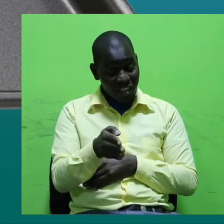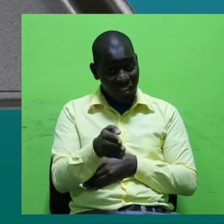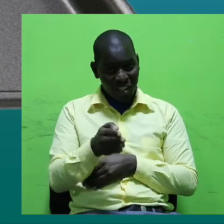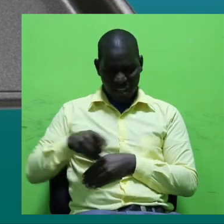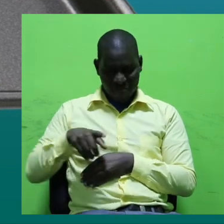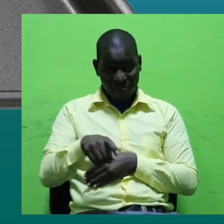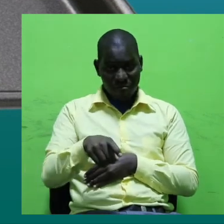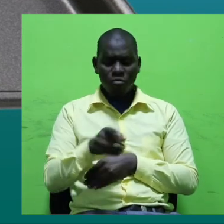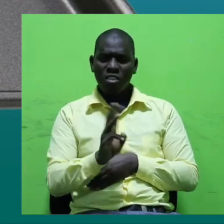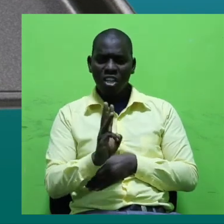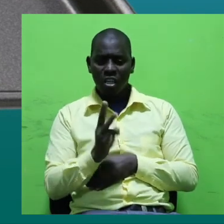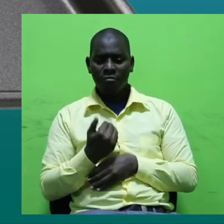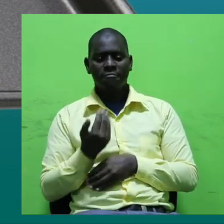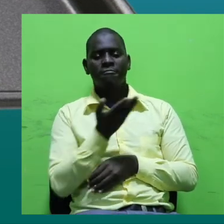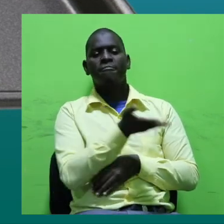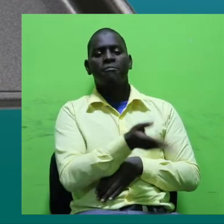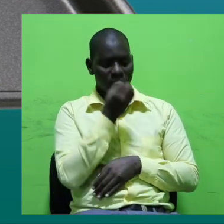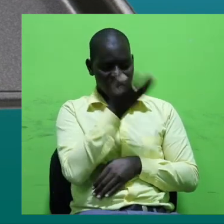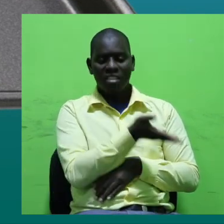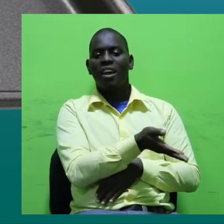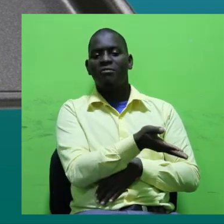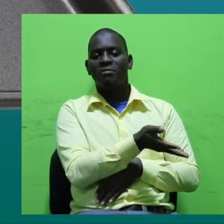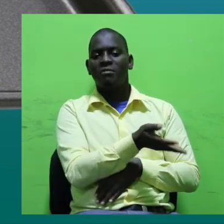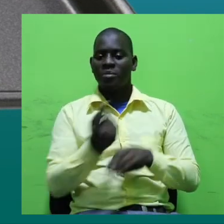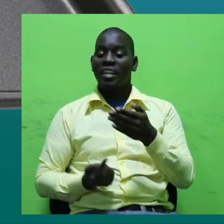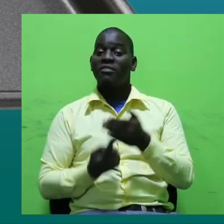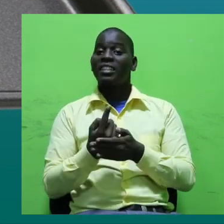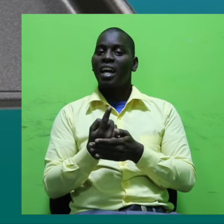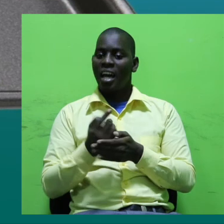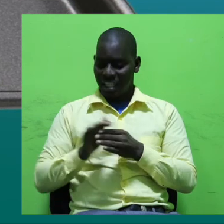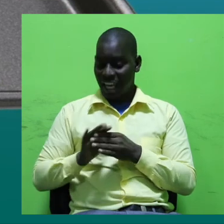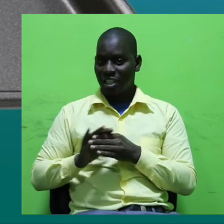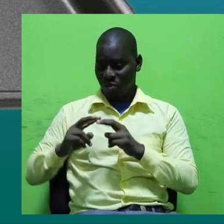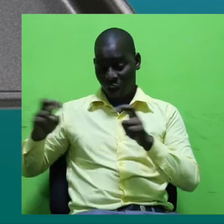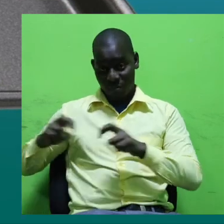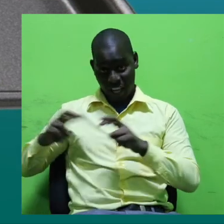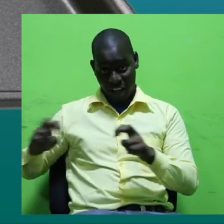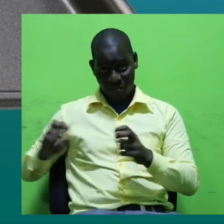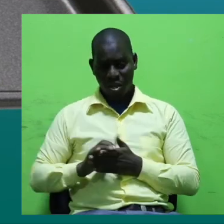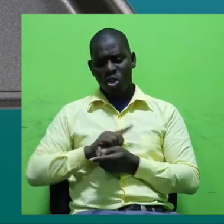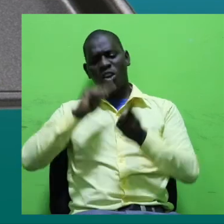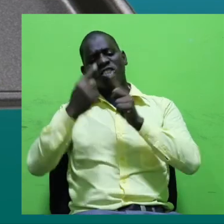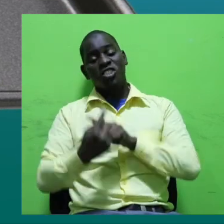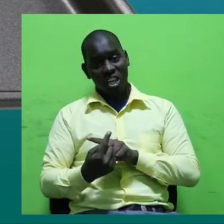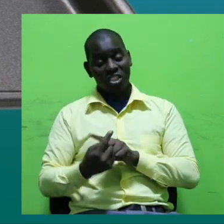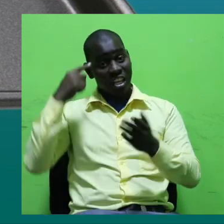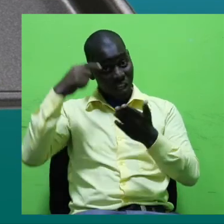millipedes, then observe the direction of the millipede. This is the control